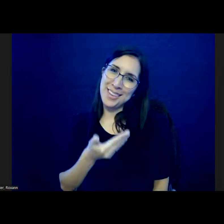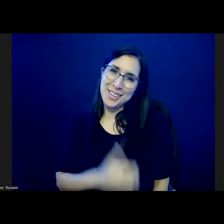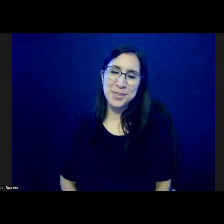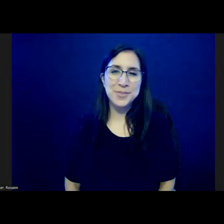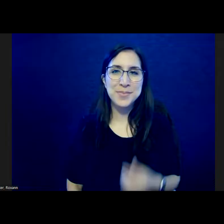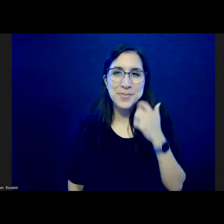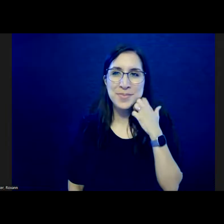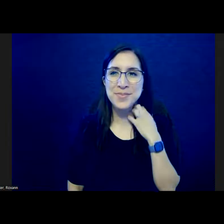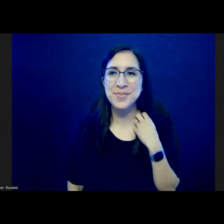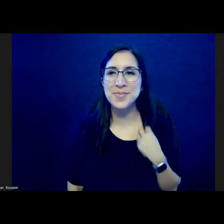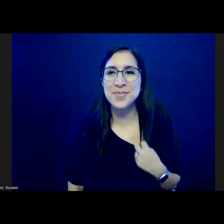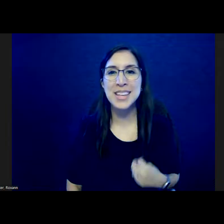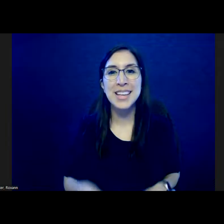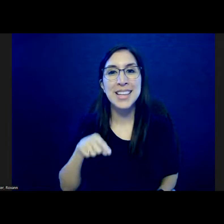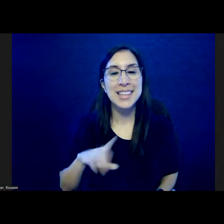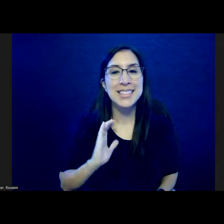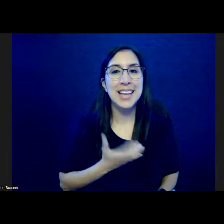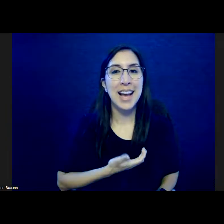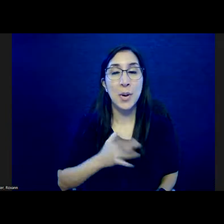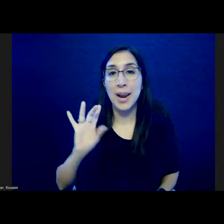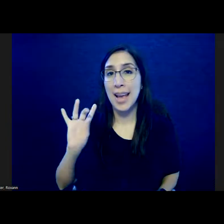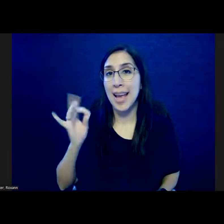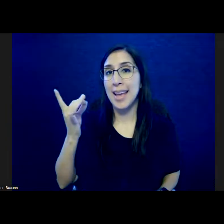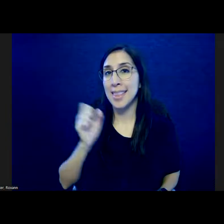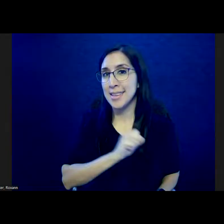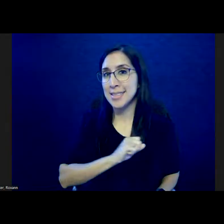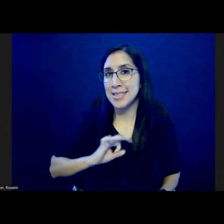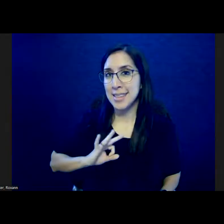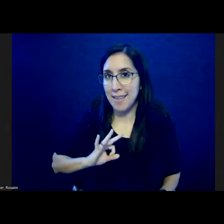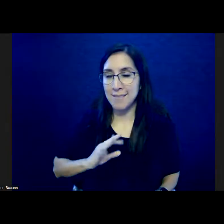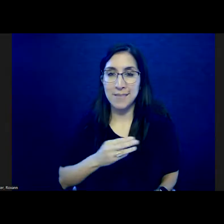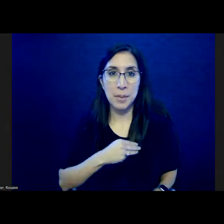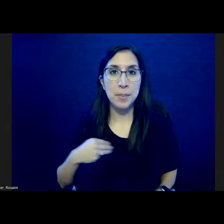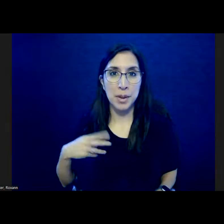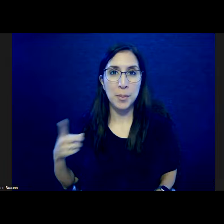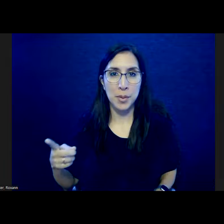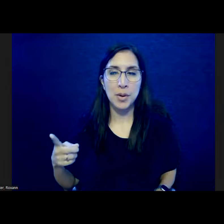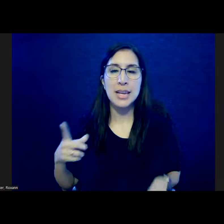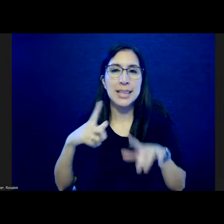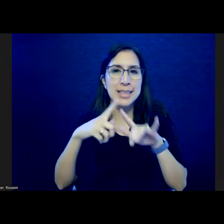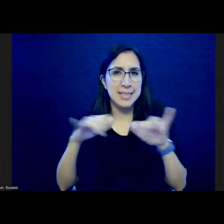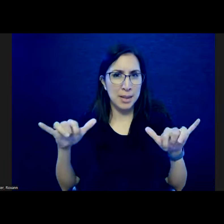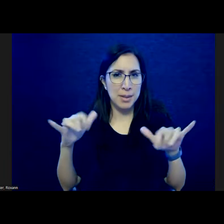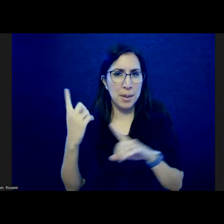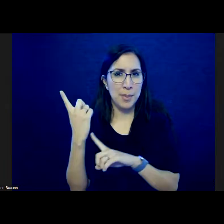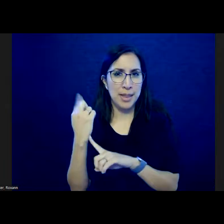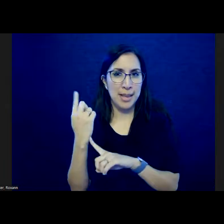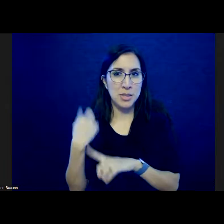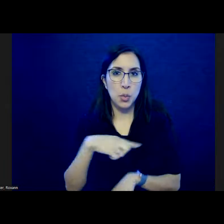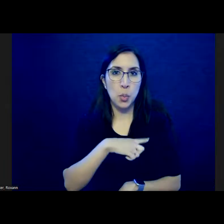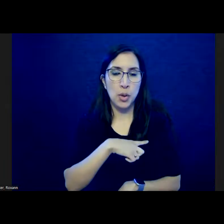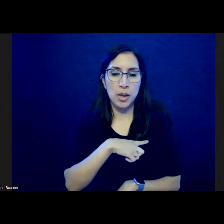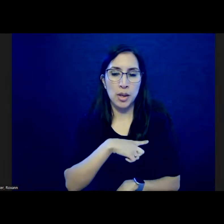This is our 8th staff member. I think this same time last year, we were